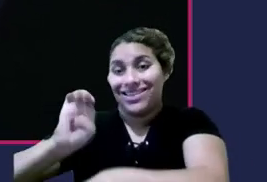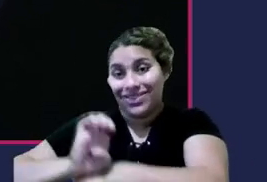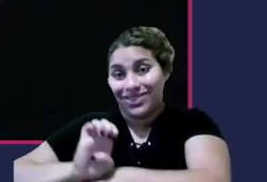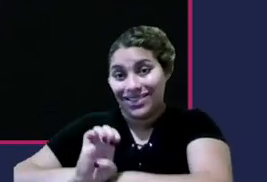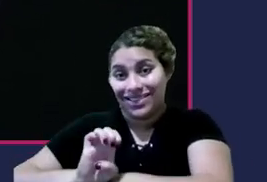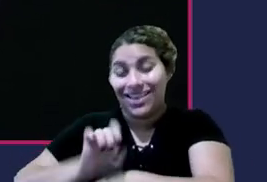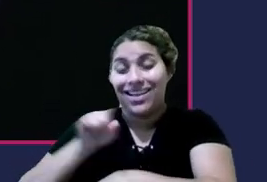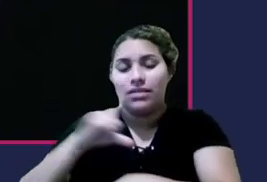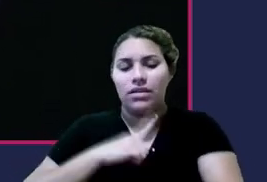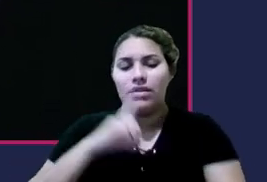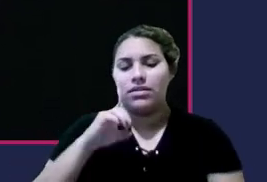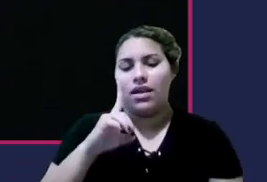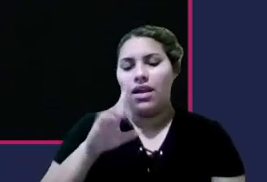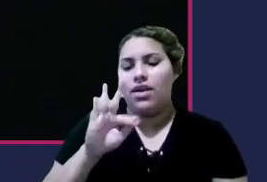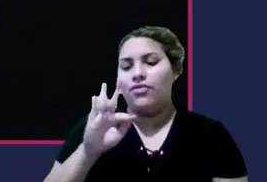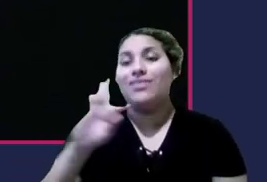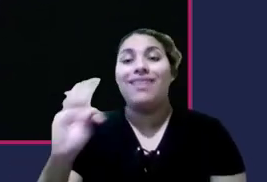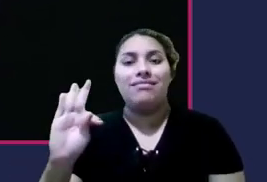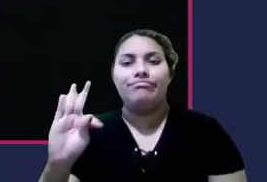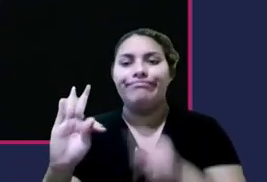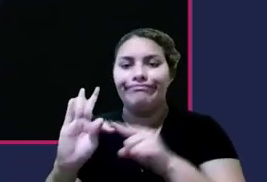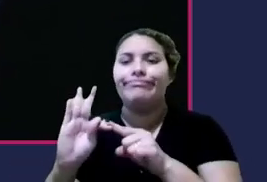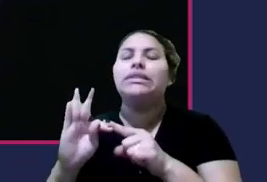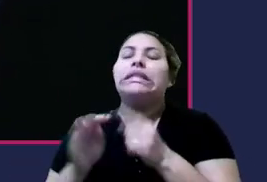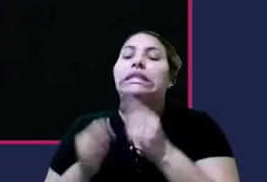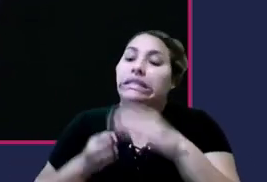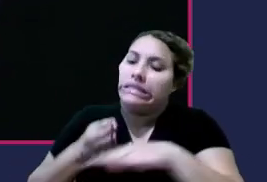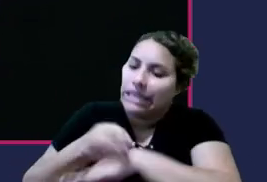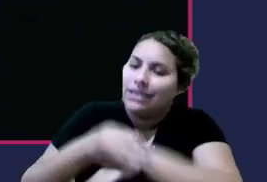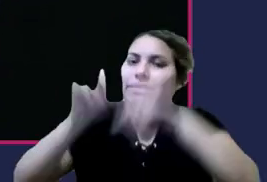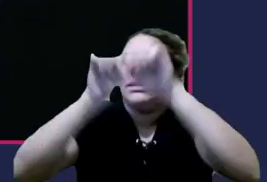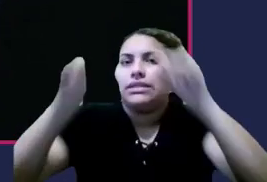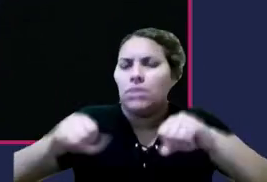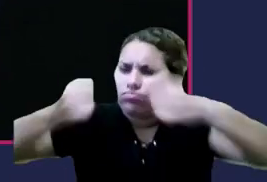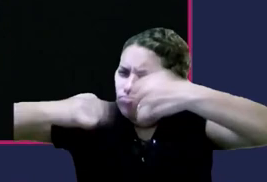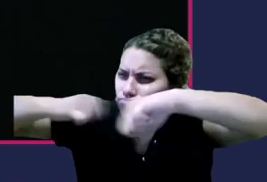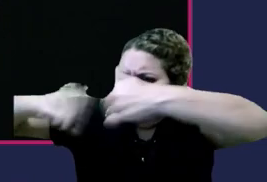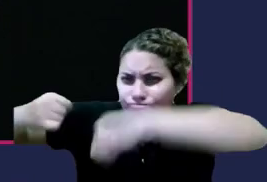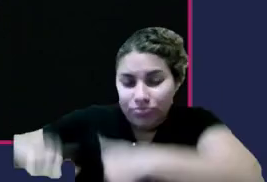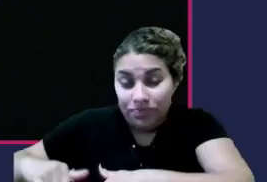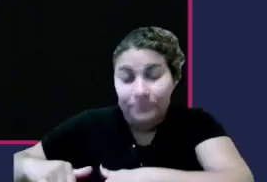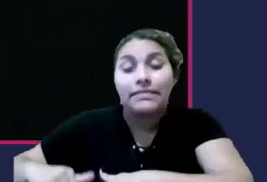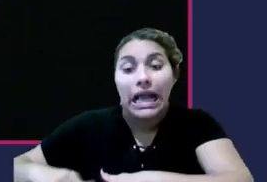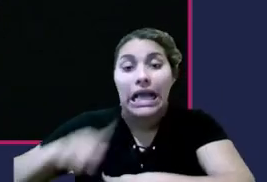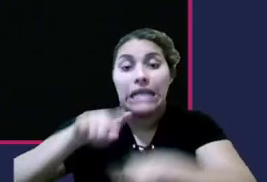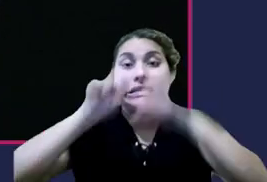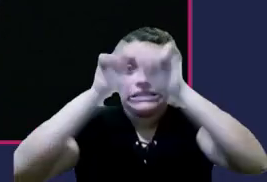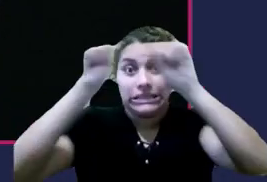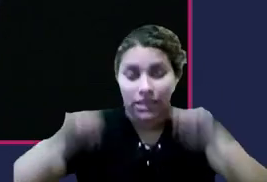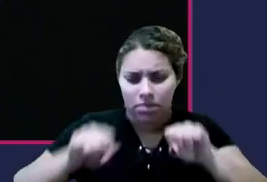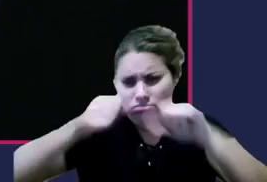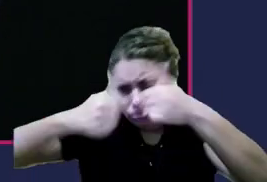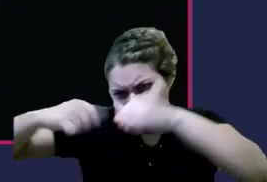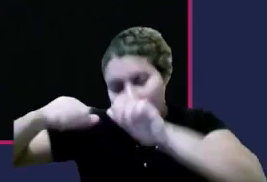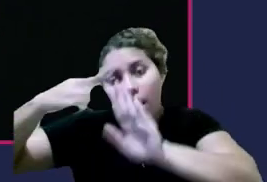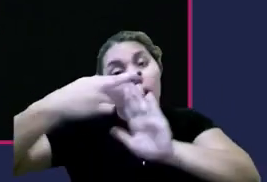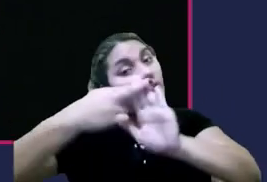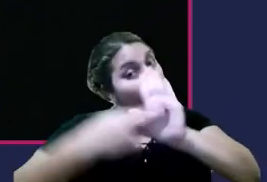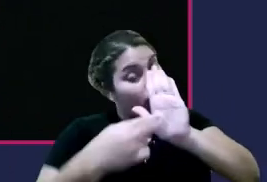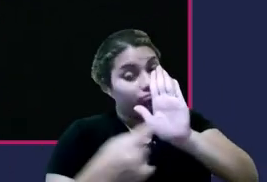if they have a disease, they go to a different state, they will go through a regulatory system, and this